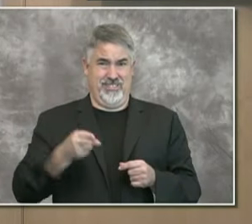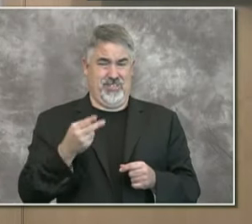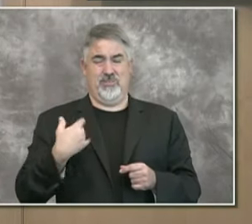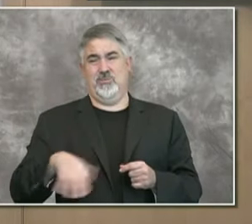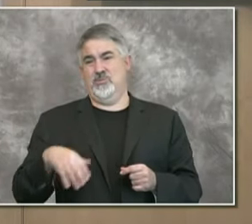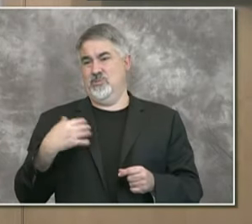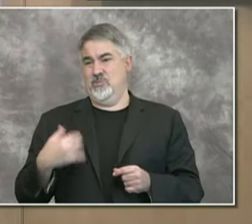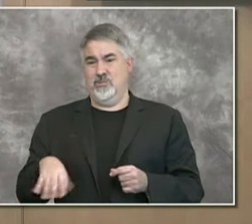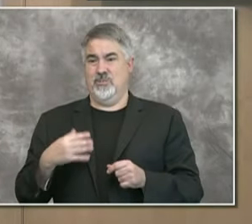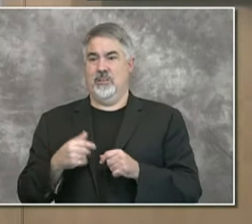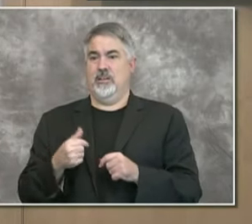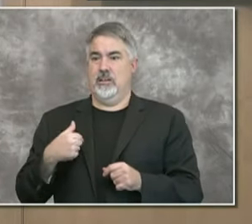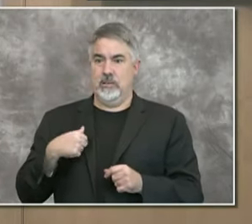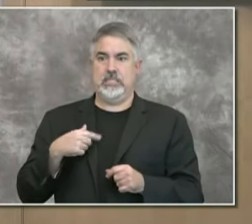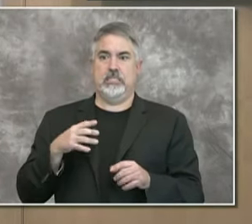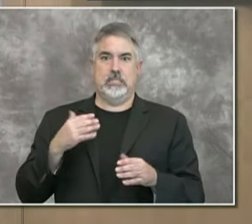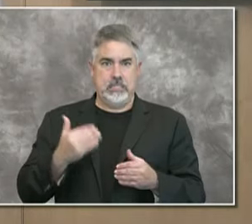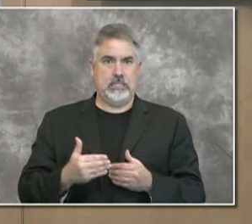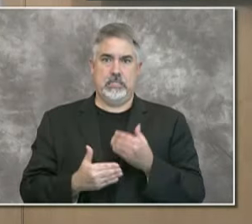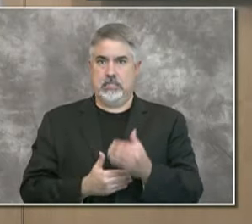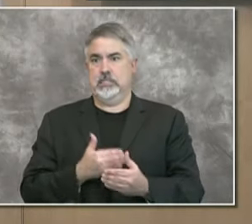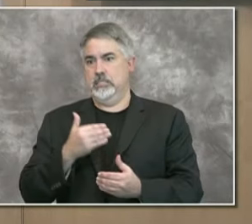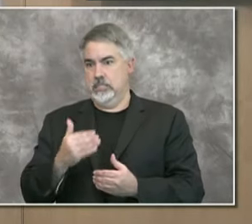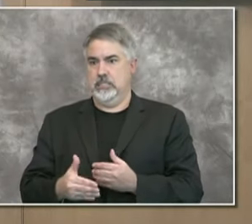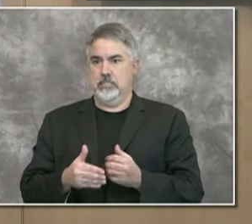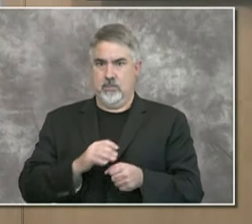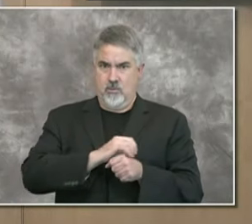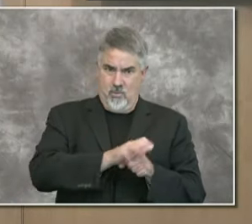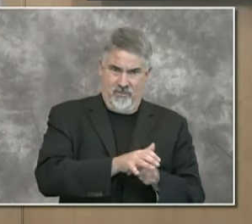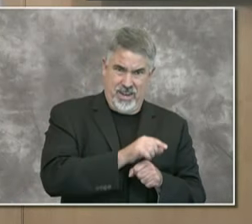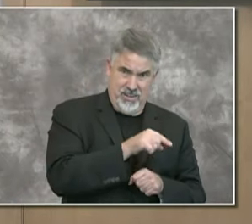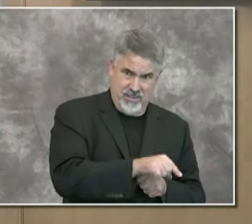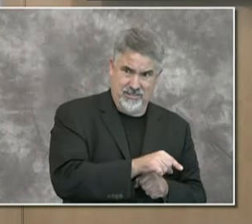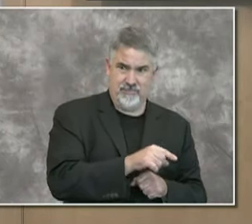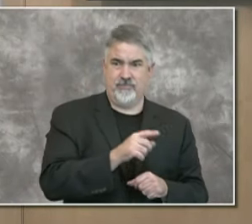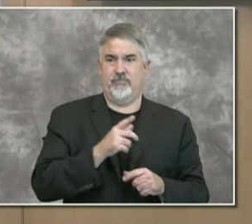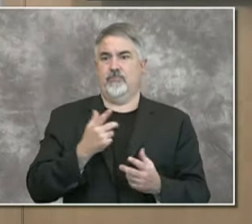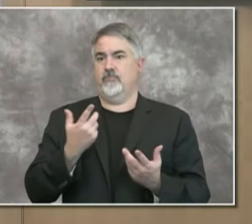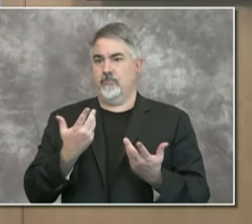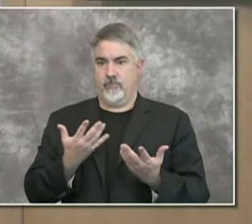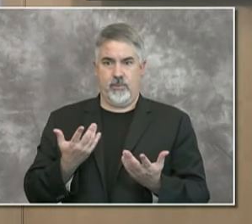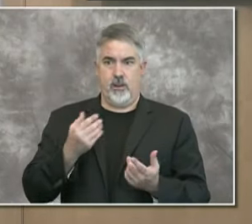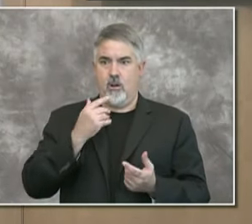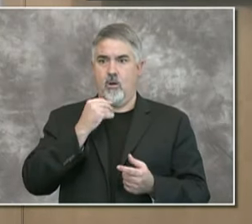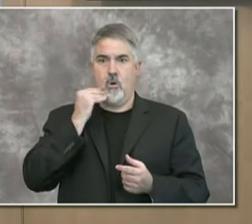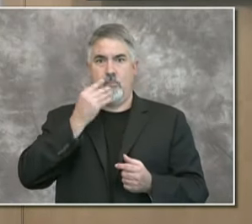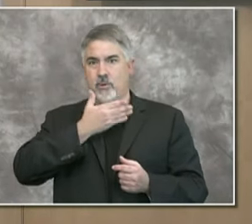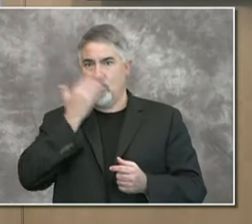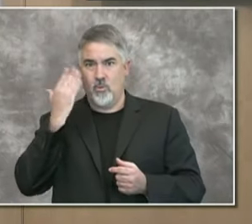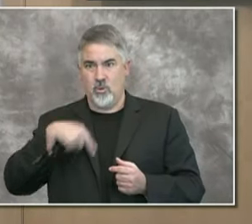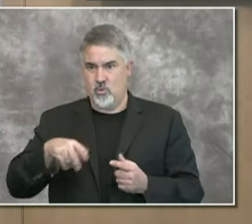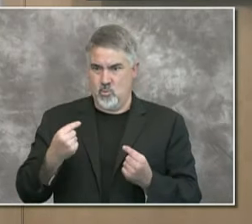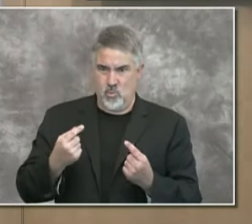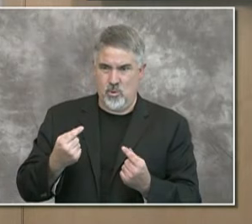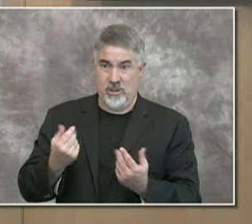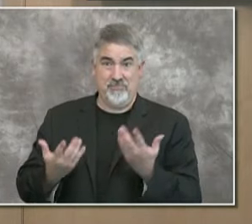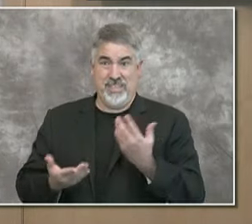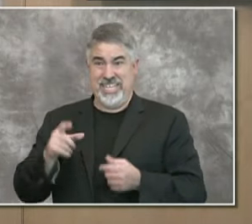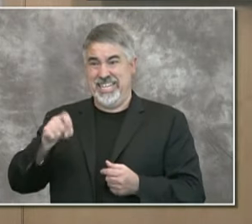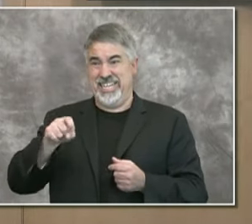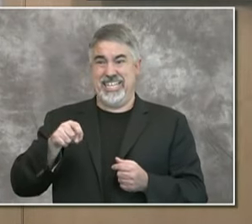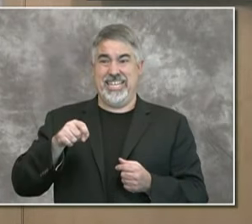the COVID-19 outbreak to address those who are homeless or at risk of becoming homeless or those that are